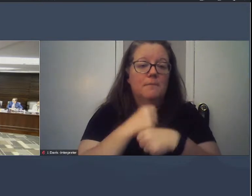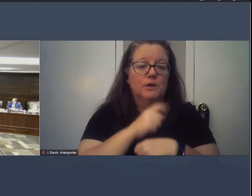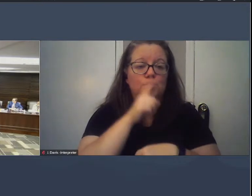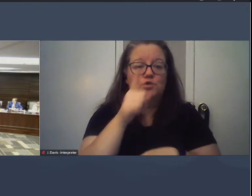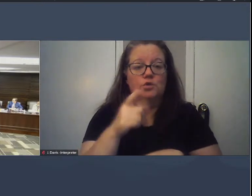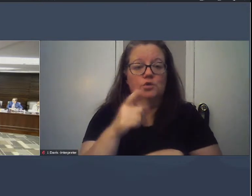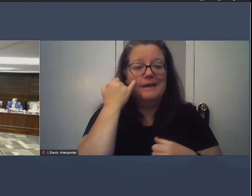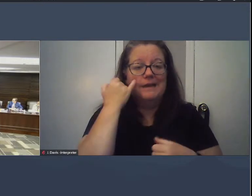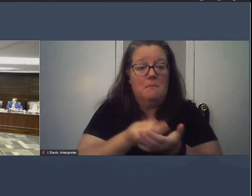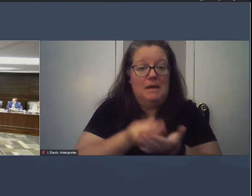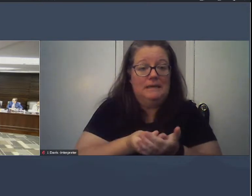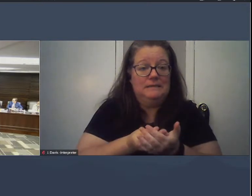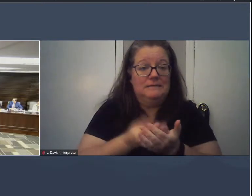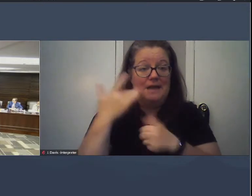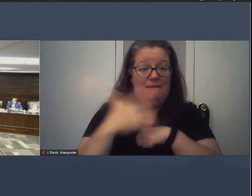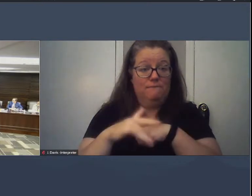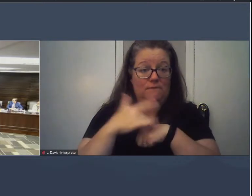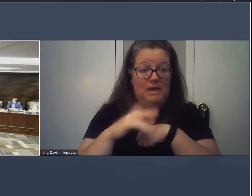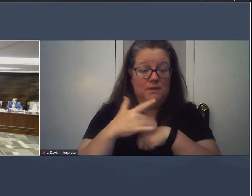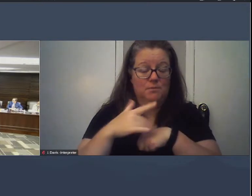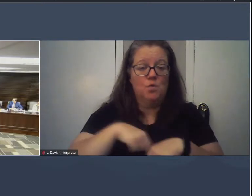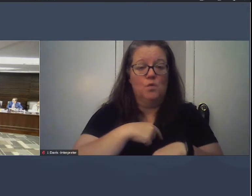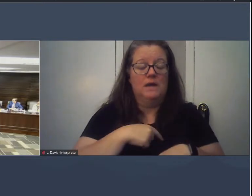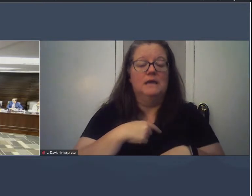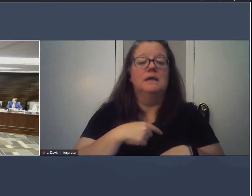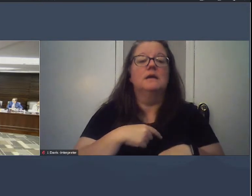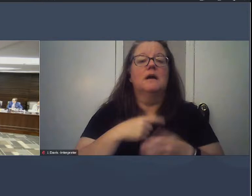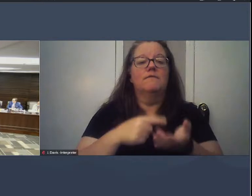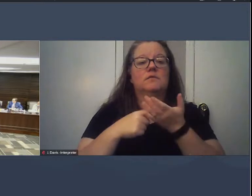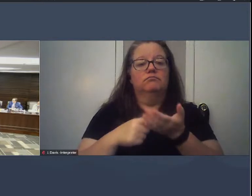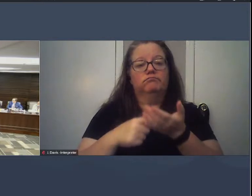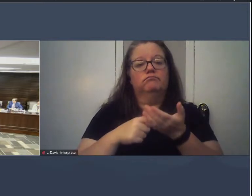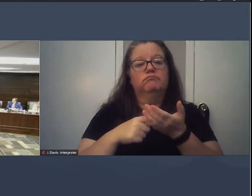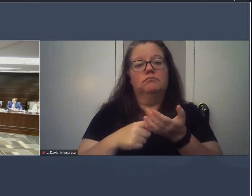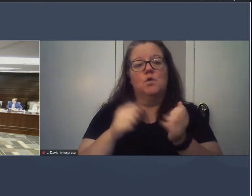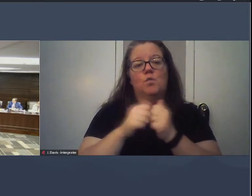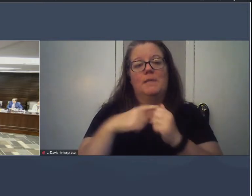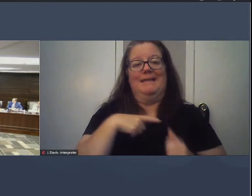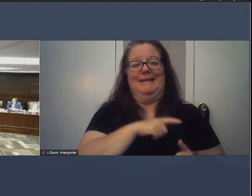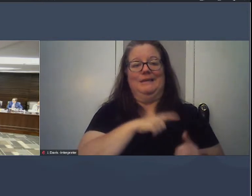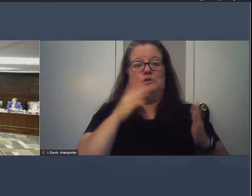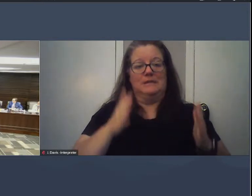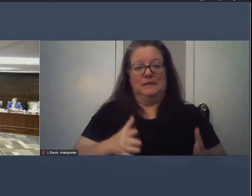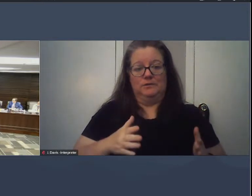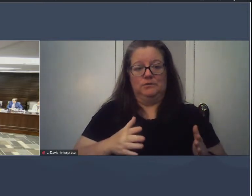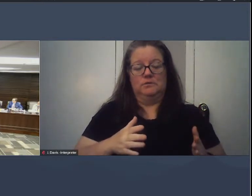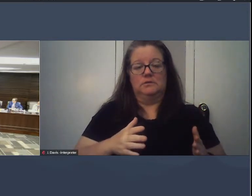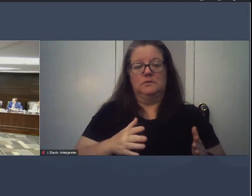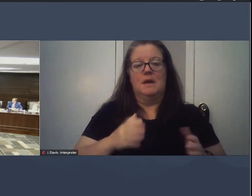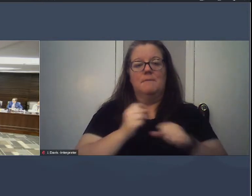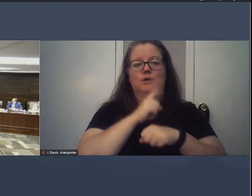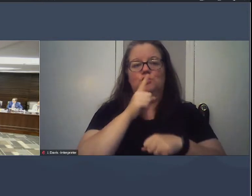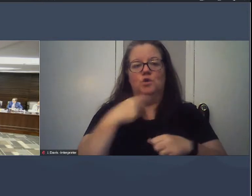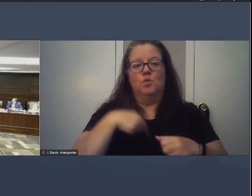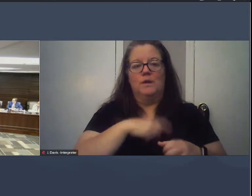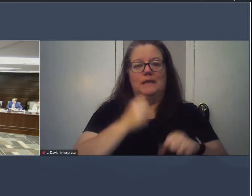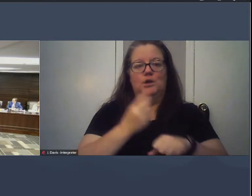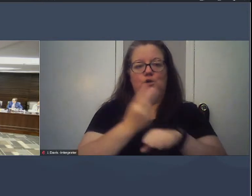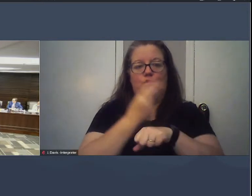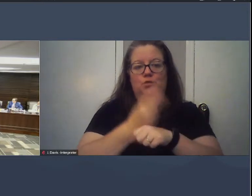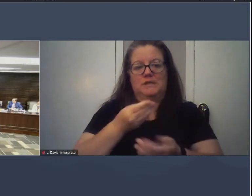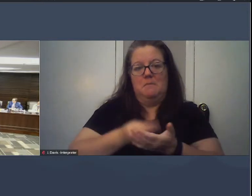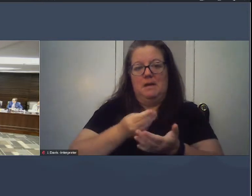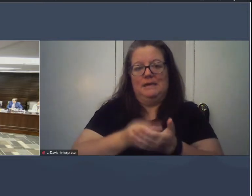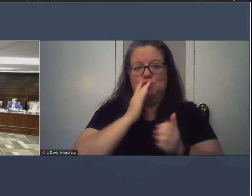funds available, and I've had some conversations with some of our legislators about that, making sure that those funds can be used